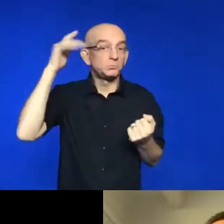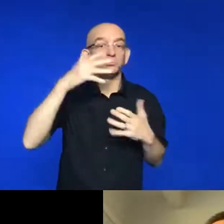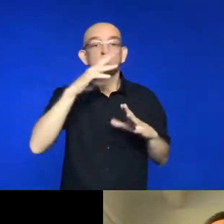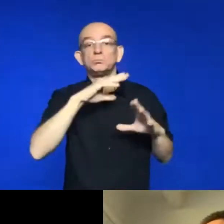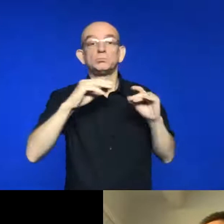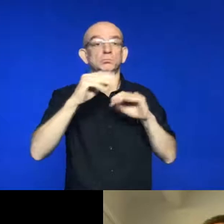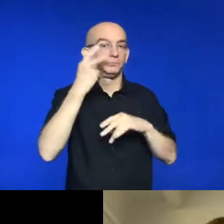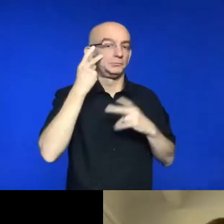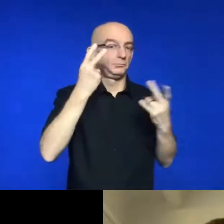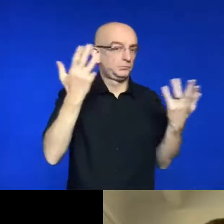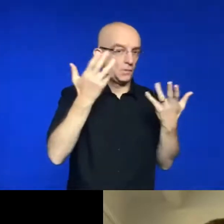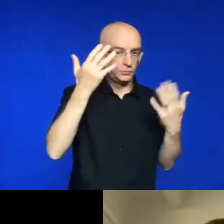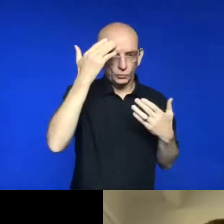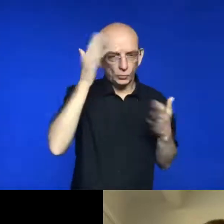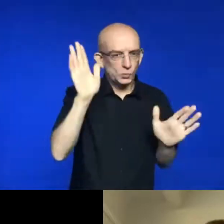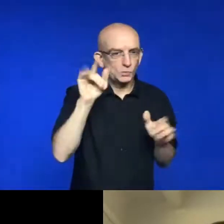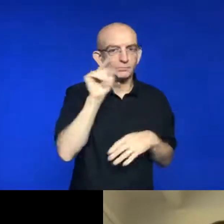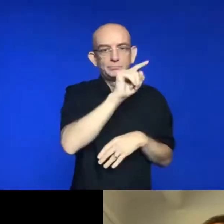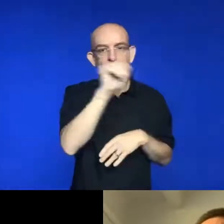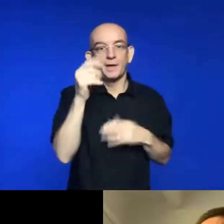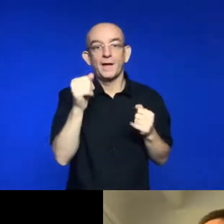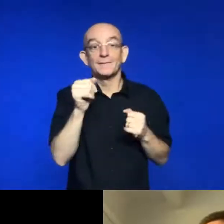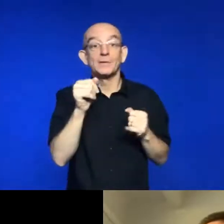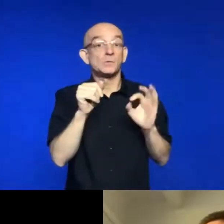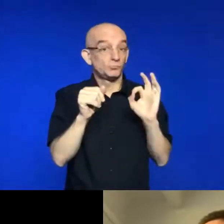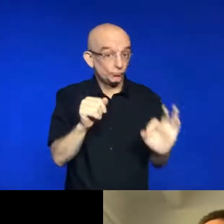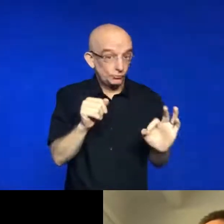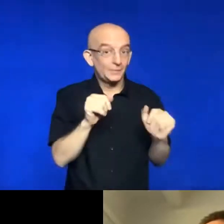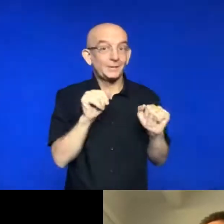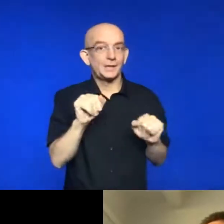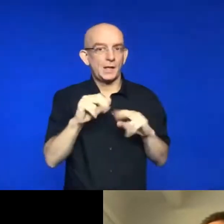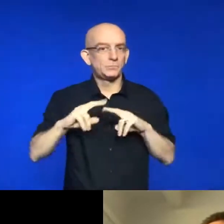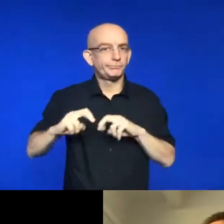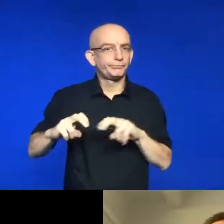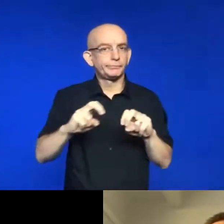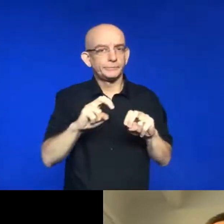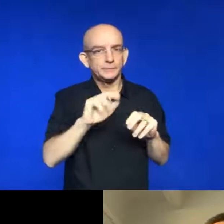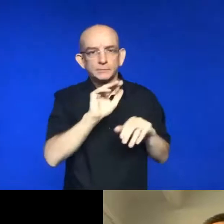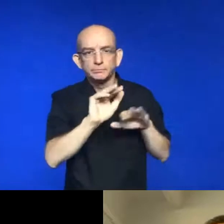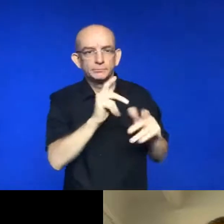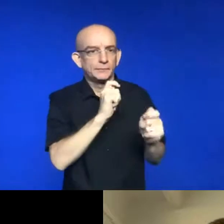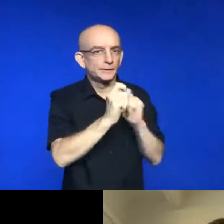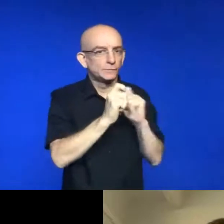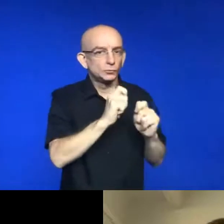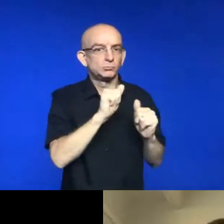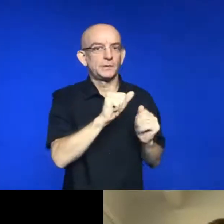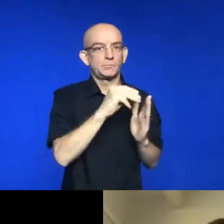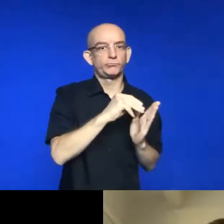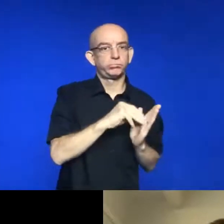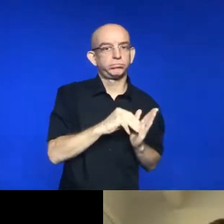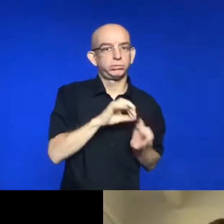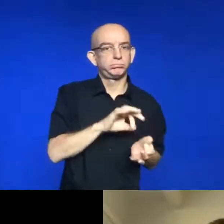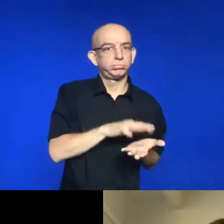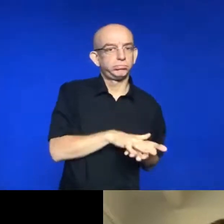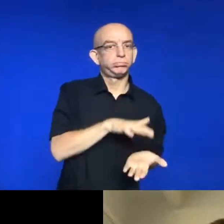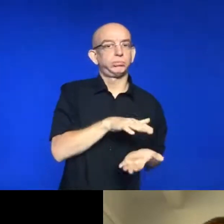the question with regards to that. I would just highlight that some countries in which we have been in contact in